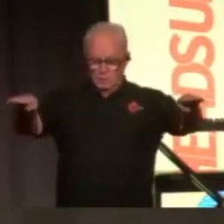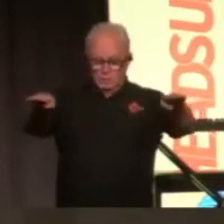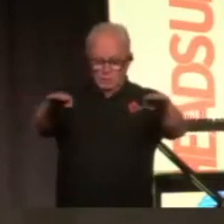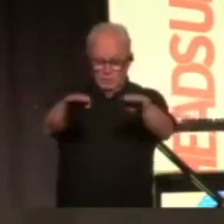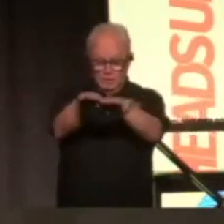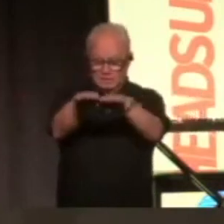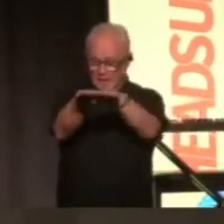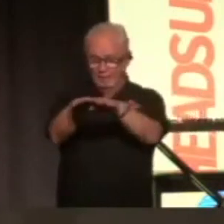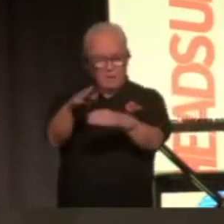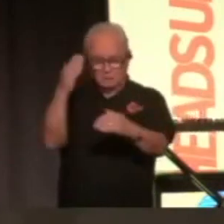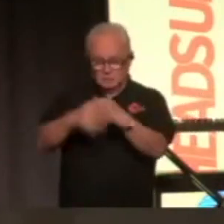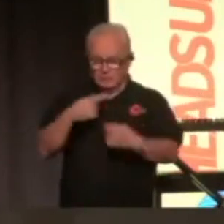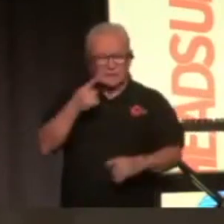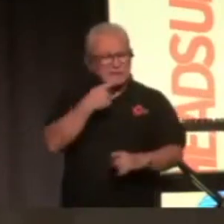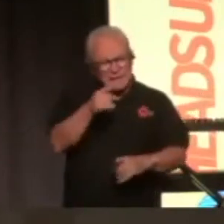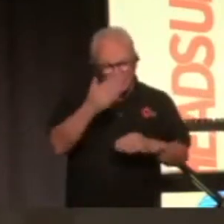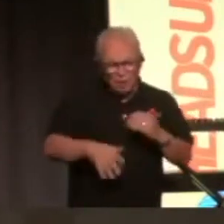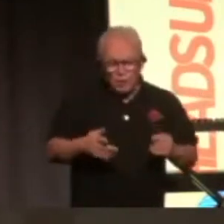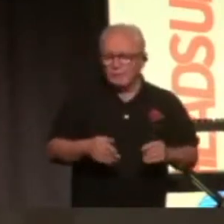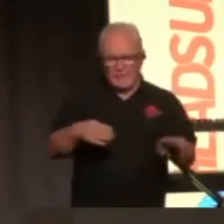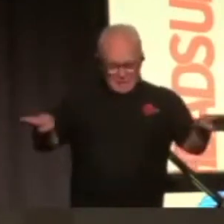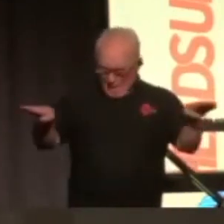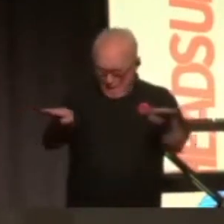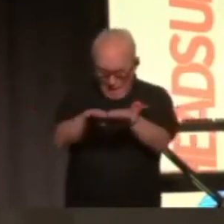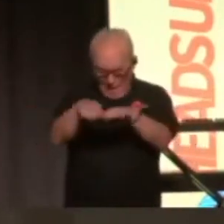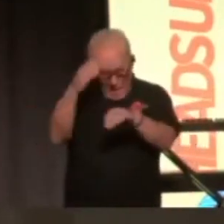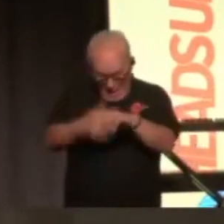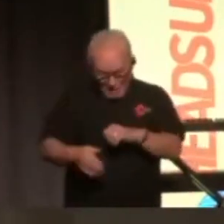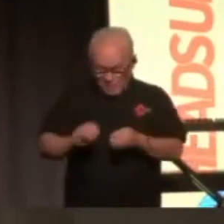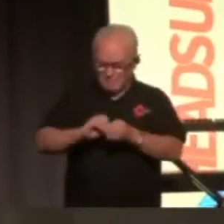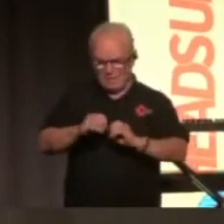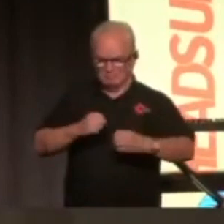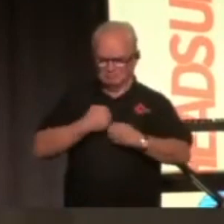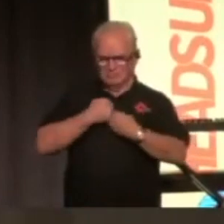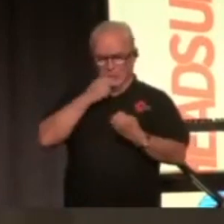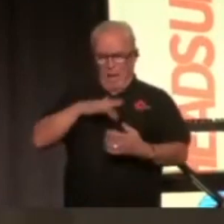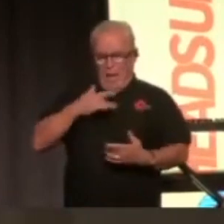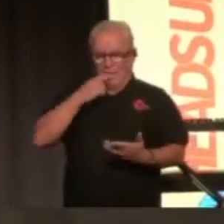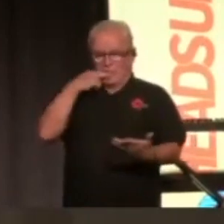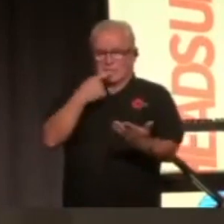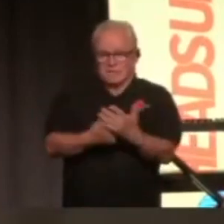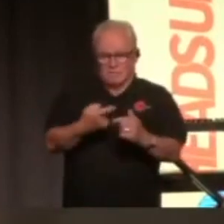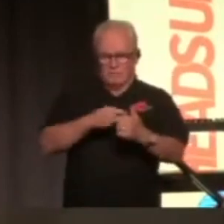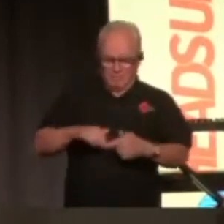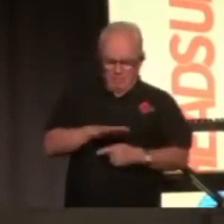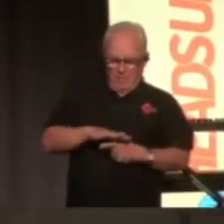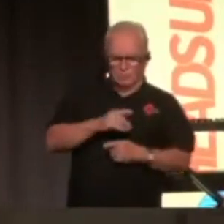Never, say never, never make a life decision from an emotional